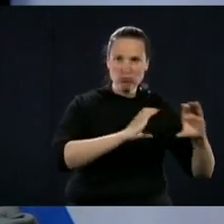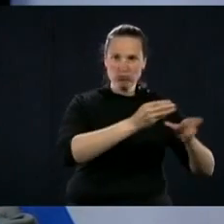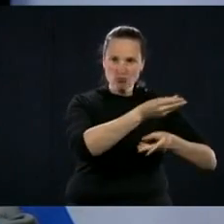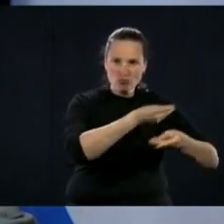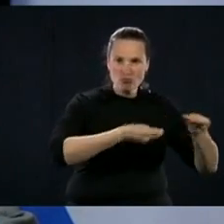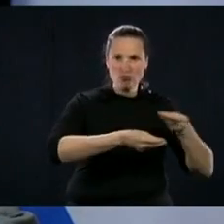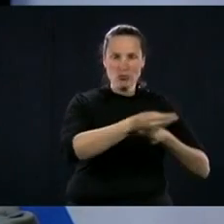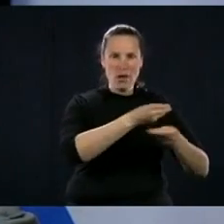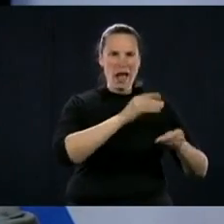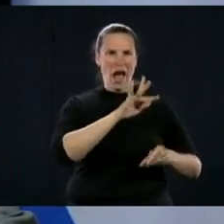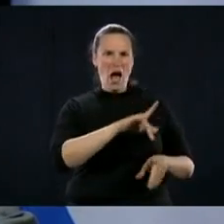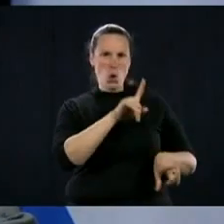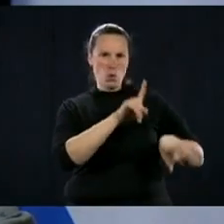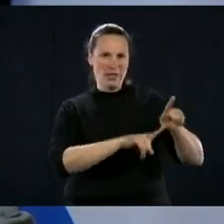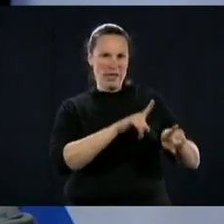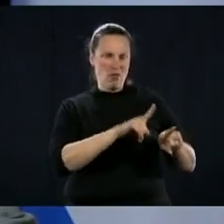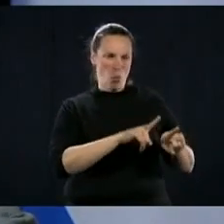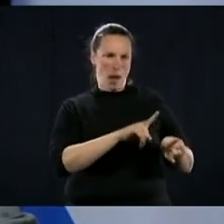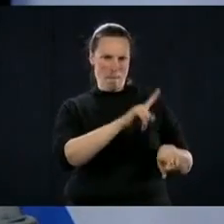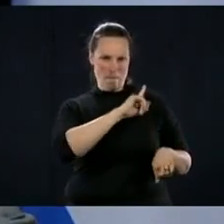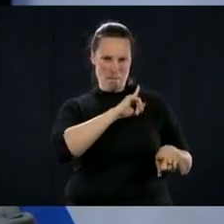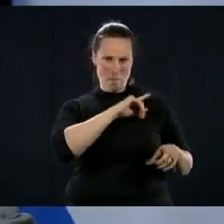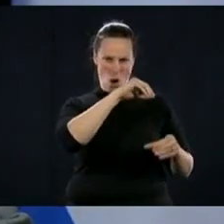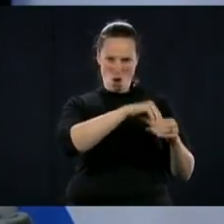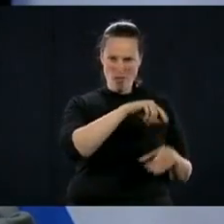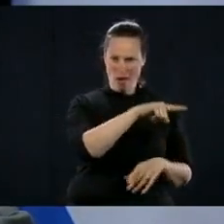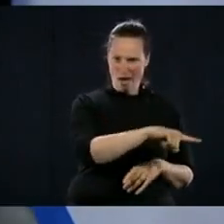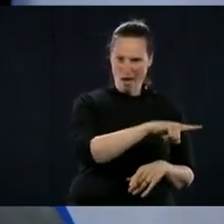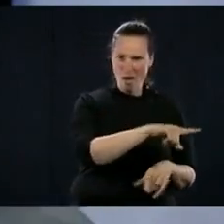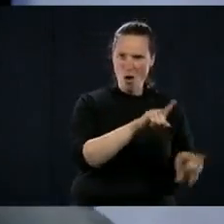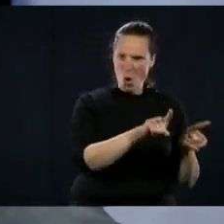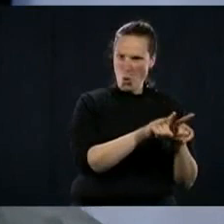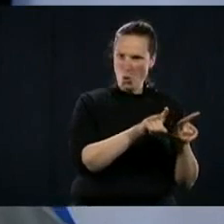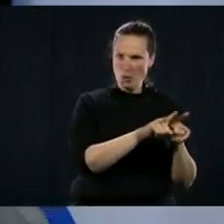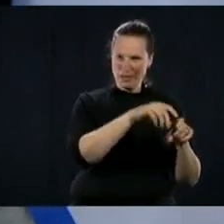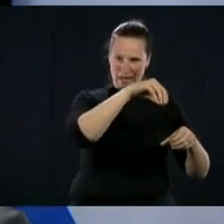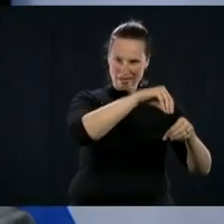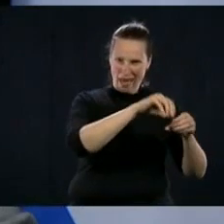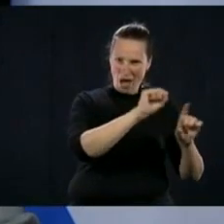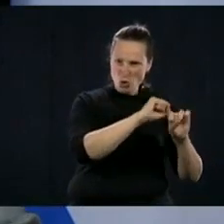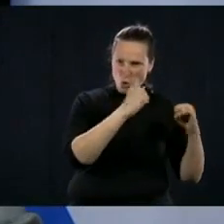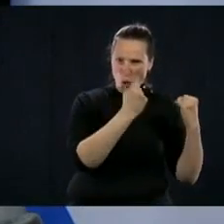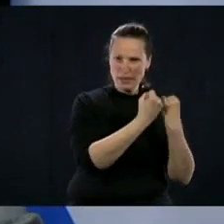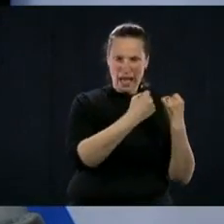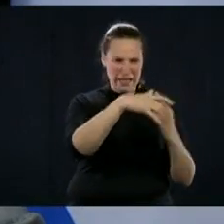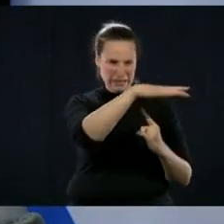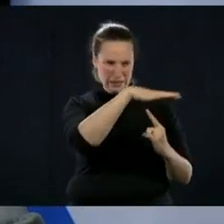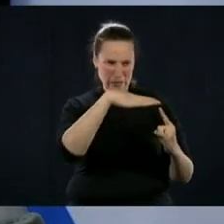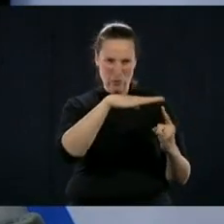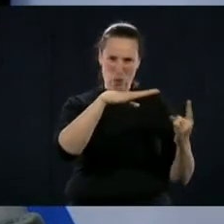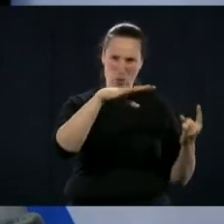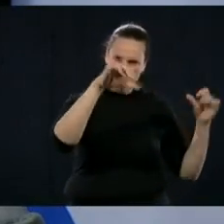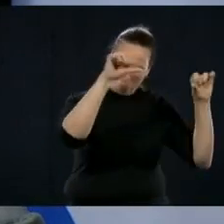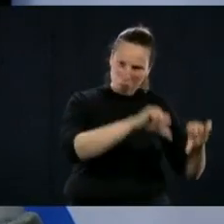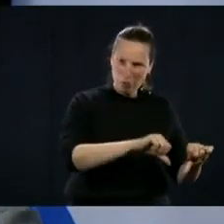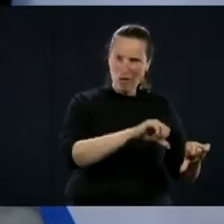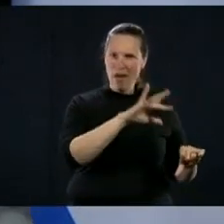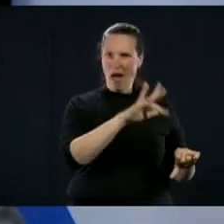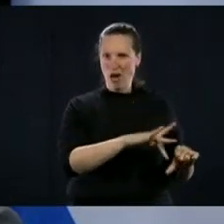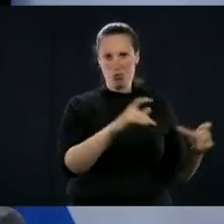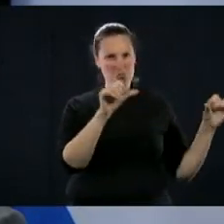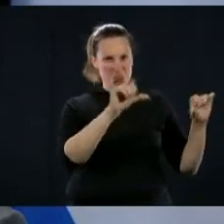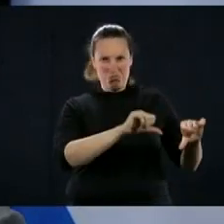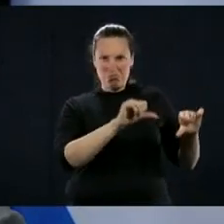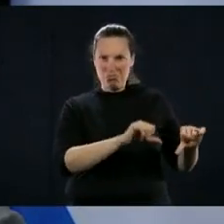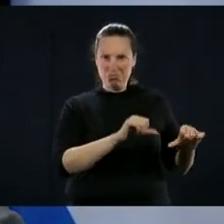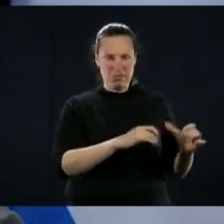there's phenomenon as well of denunciations and fear that can even hurt the social climate